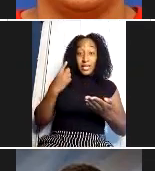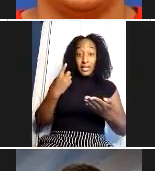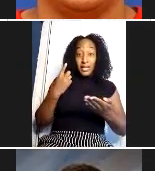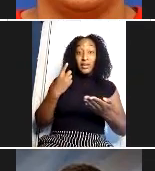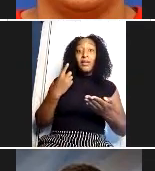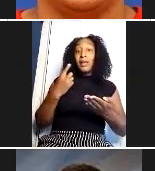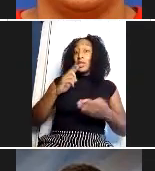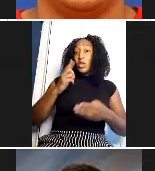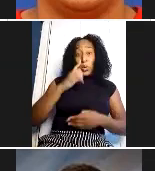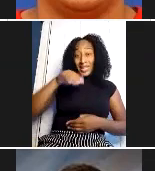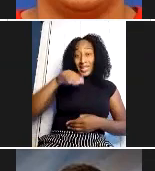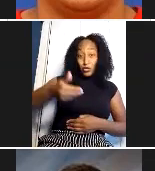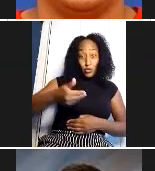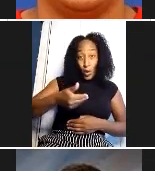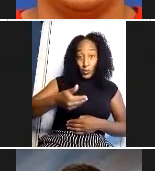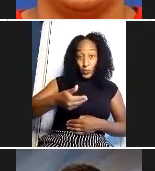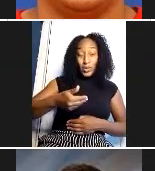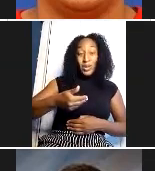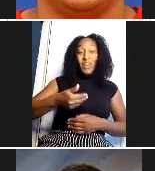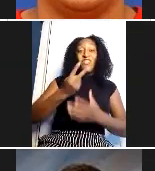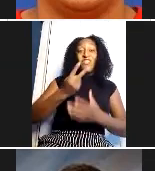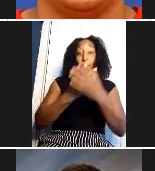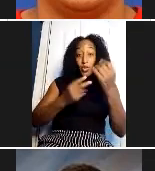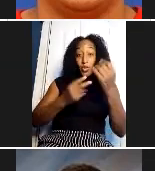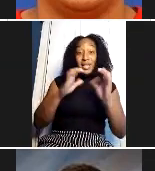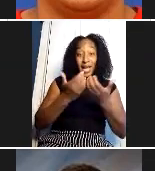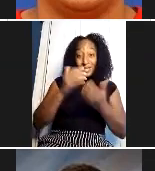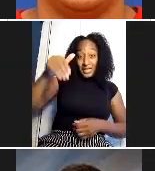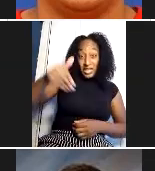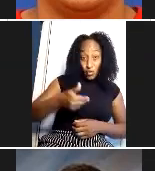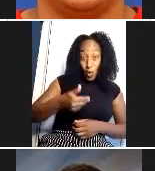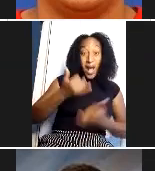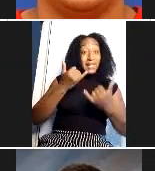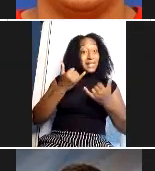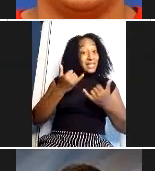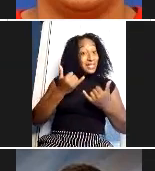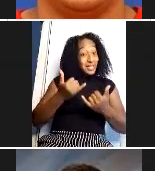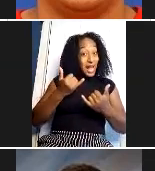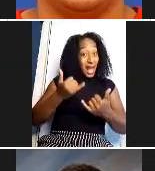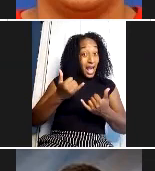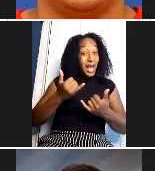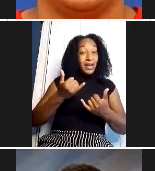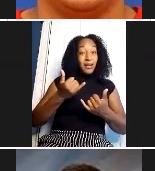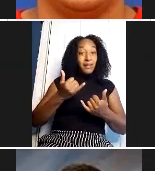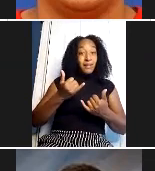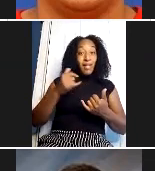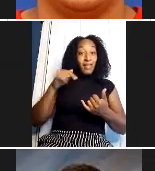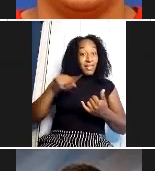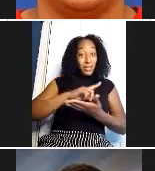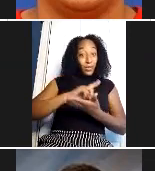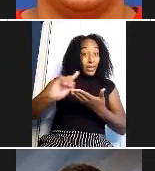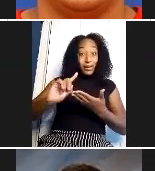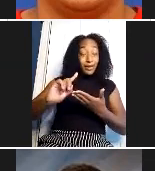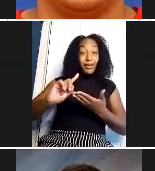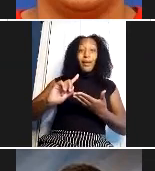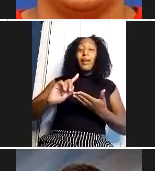and it was introduction for both classes. And okay. But this week we're going to actually get into some things that are relevant for